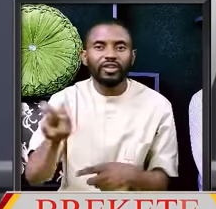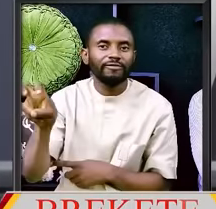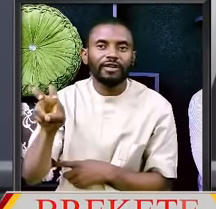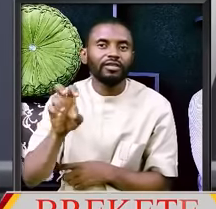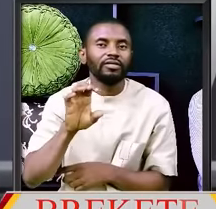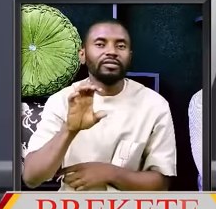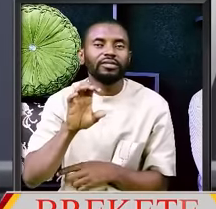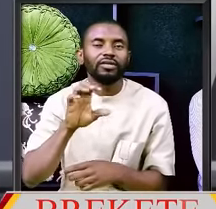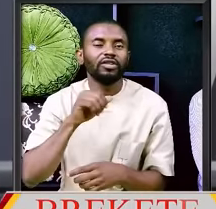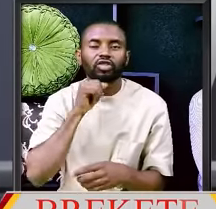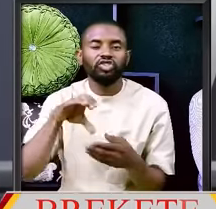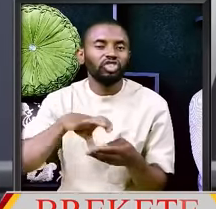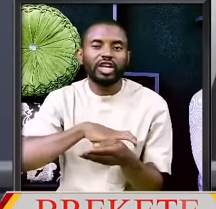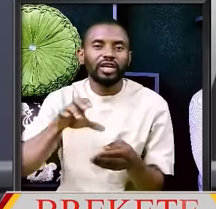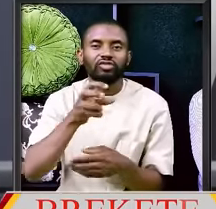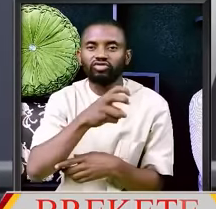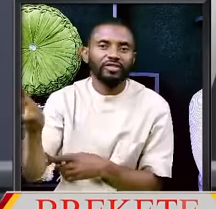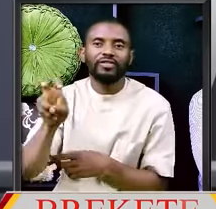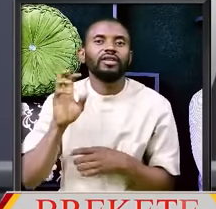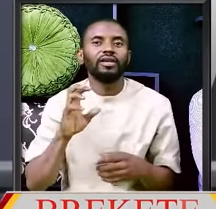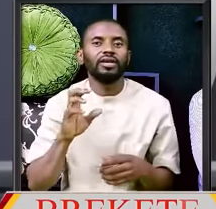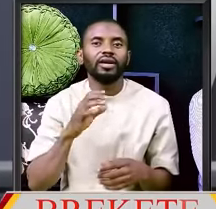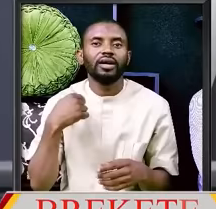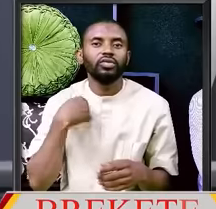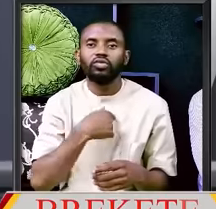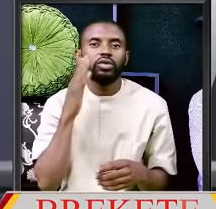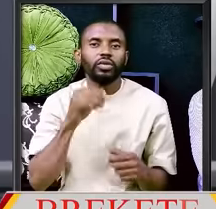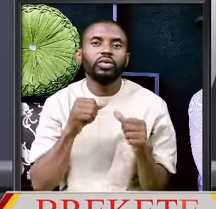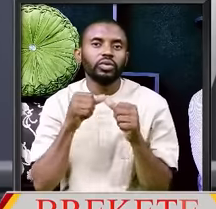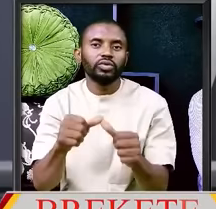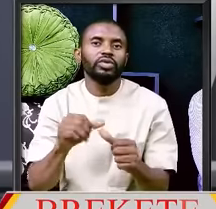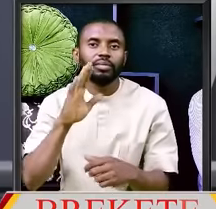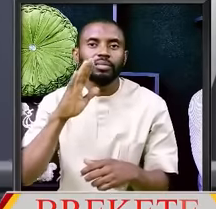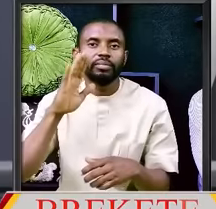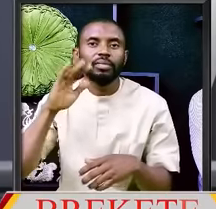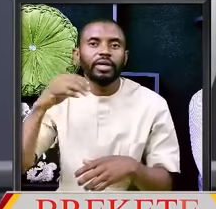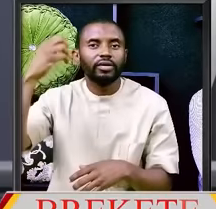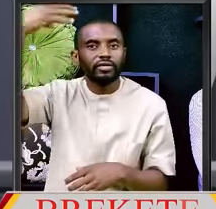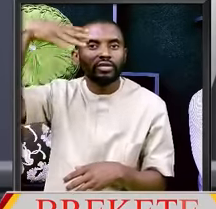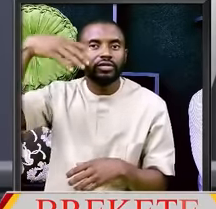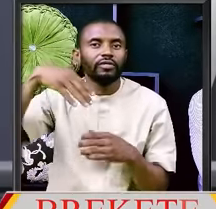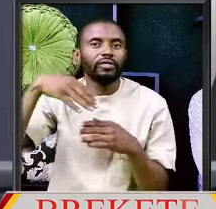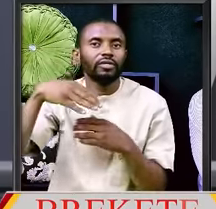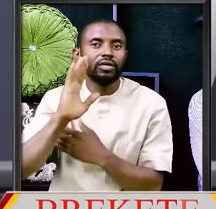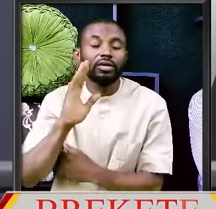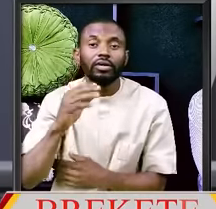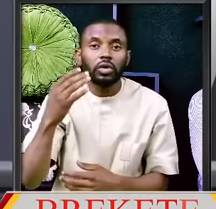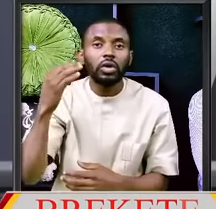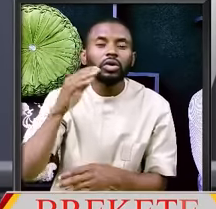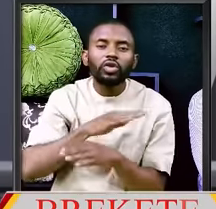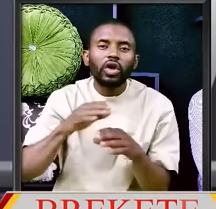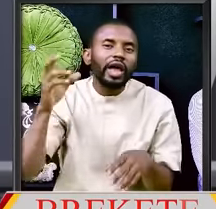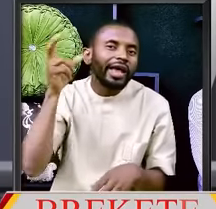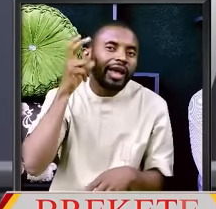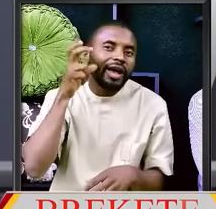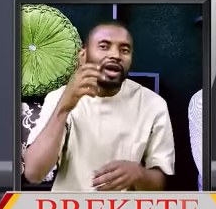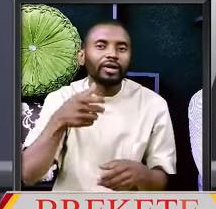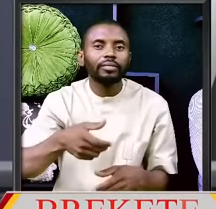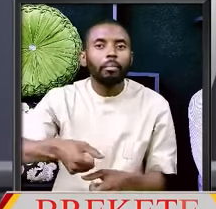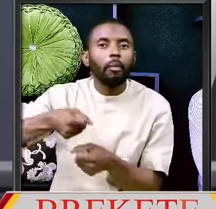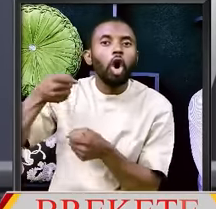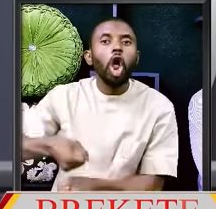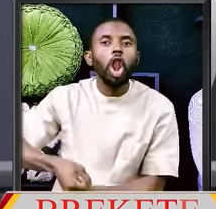them. And we go continue by the grace of God. You know, here, borehole where God want you use me do